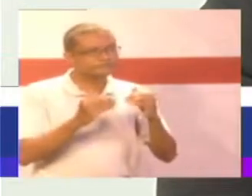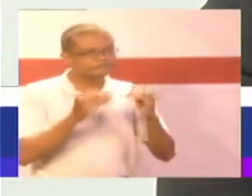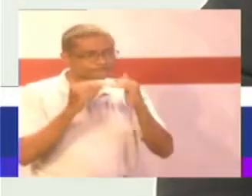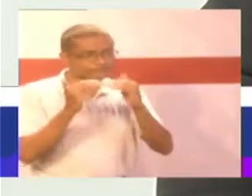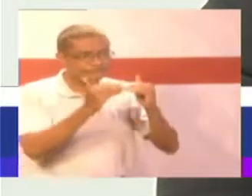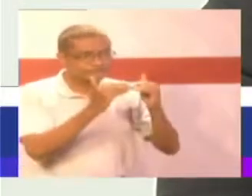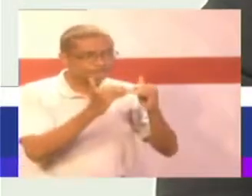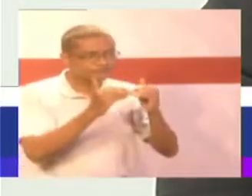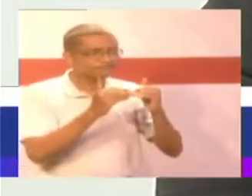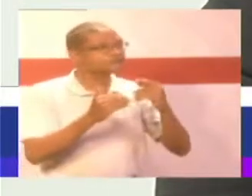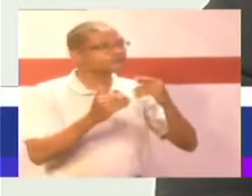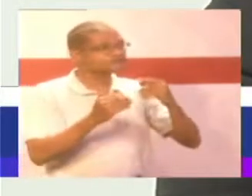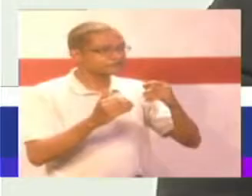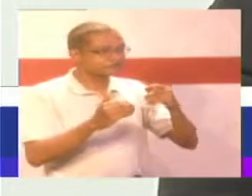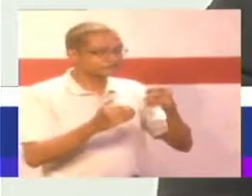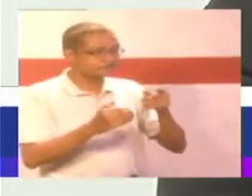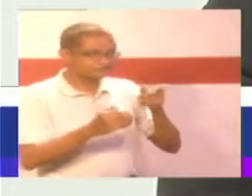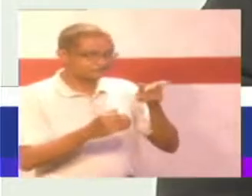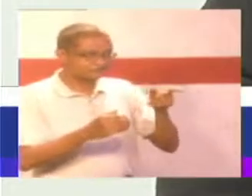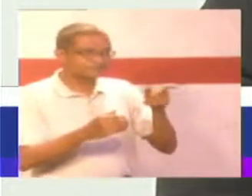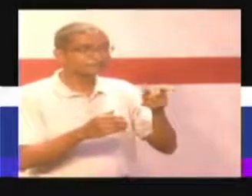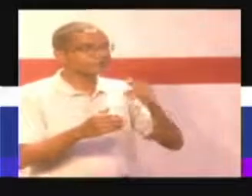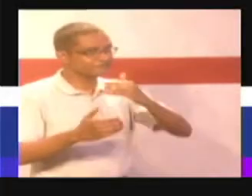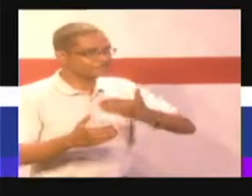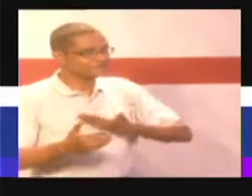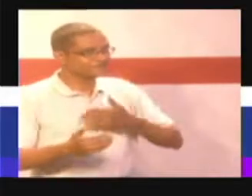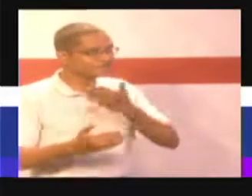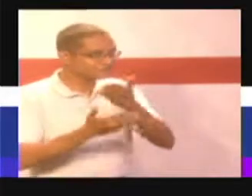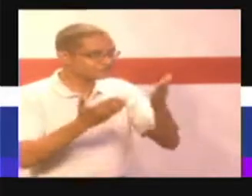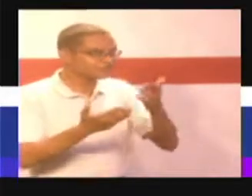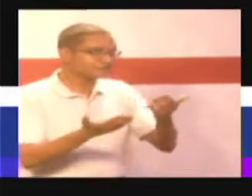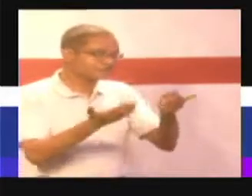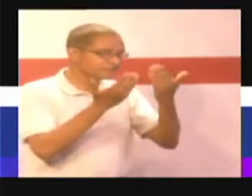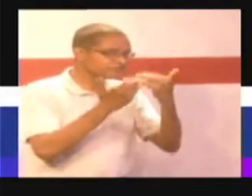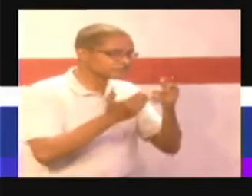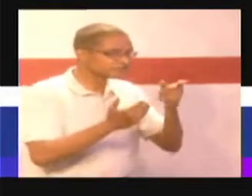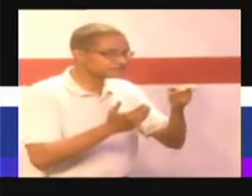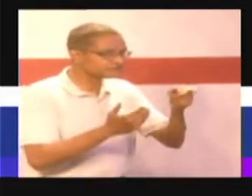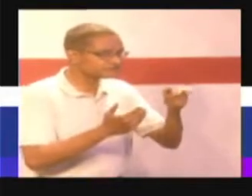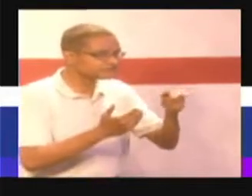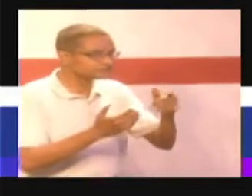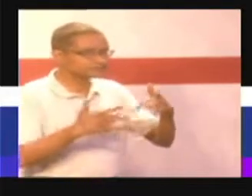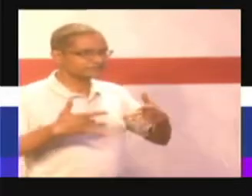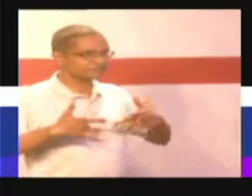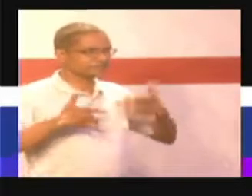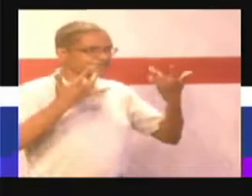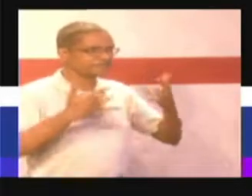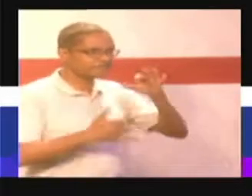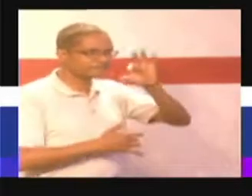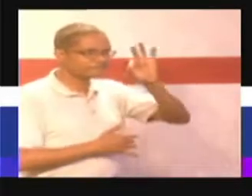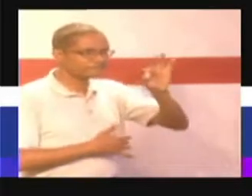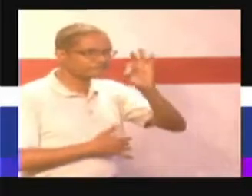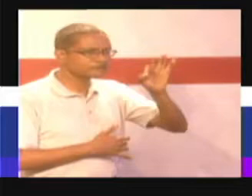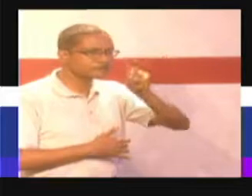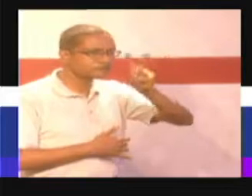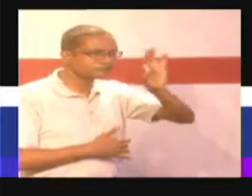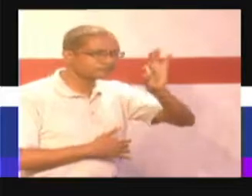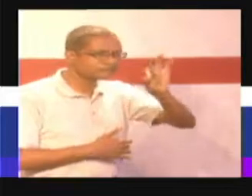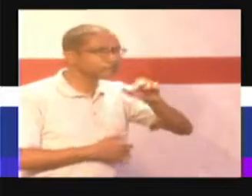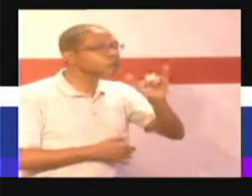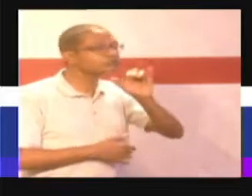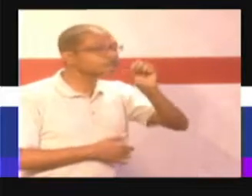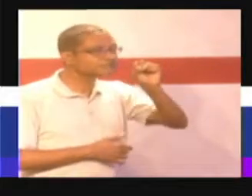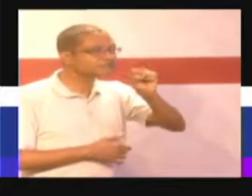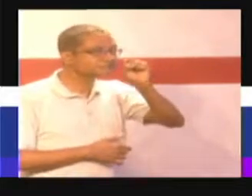public to come out to the National Care Fair 2021 on Friday 29th and Saturday